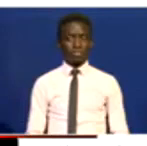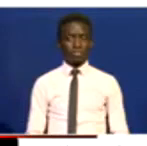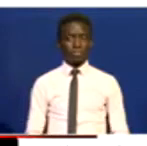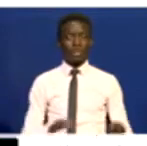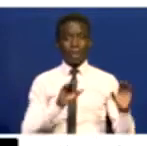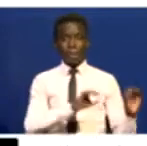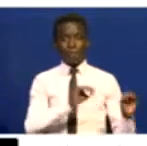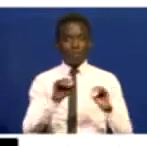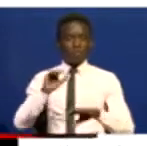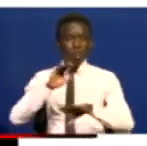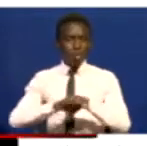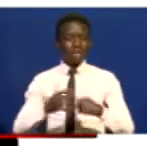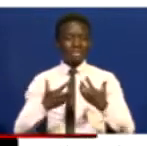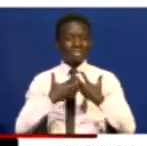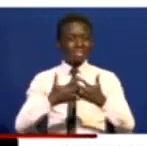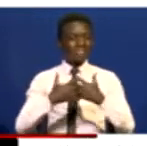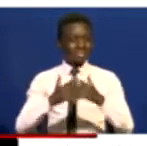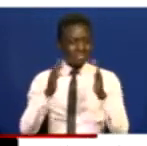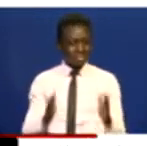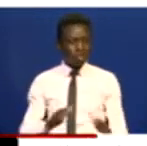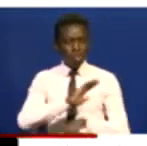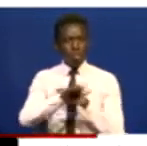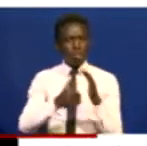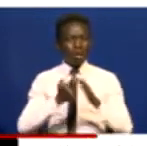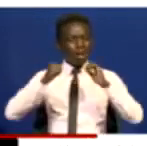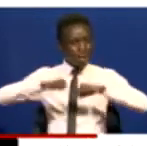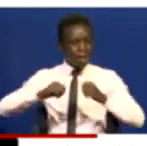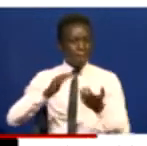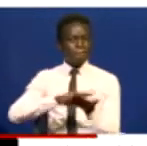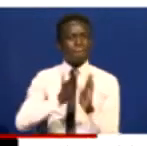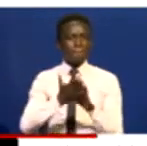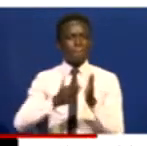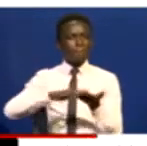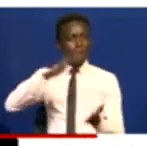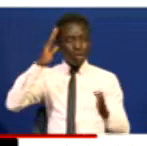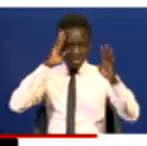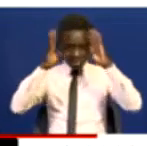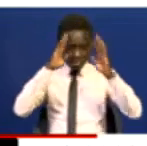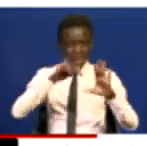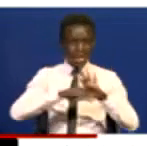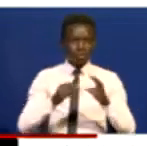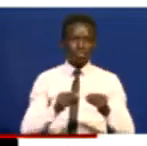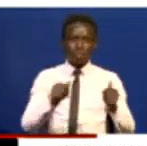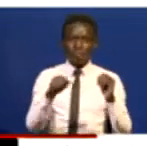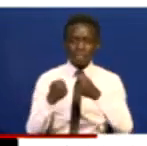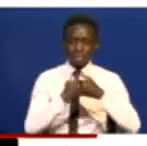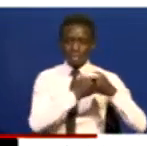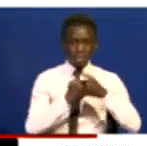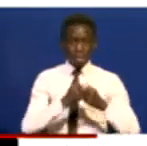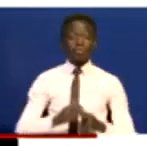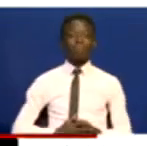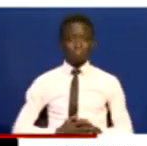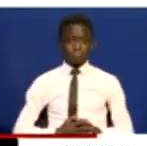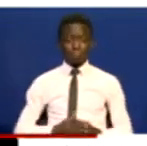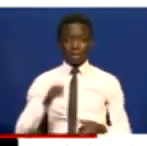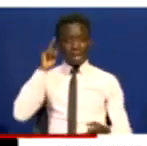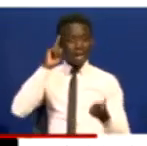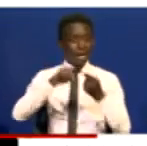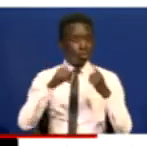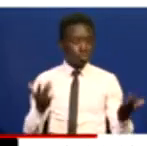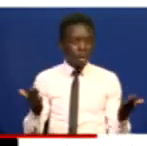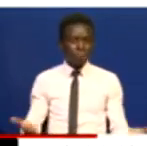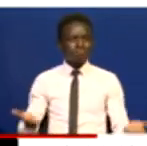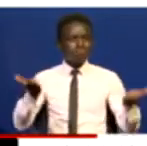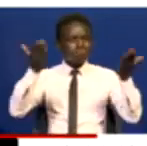Moving on, engineers have agreed to be more innovative in addressing challenges the profession faces by leveraging technology. Speaking at